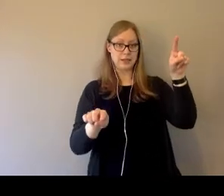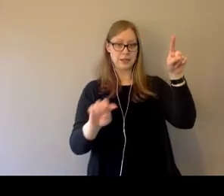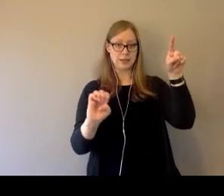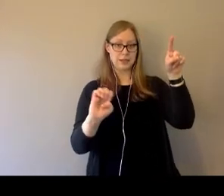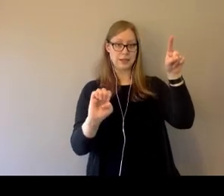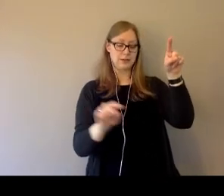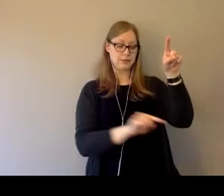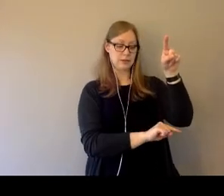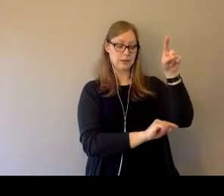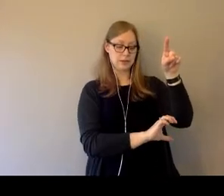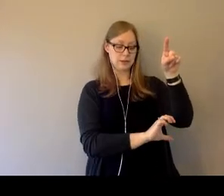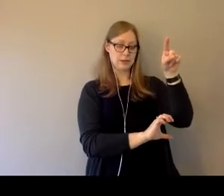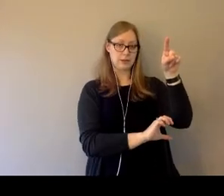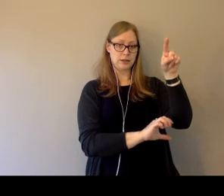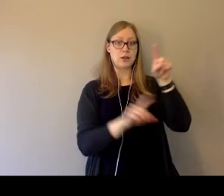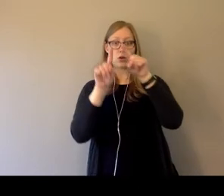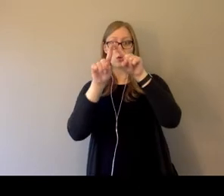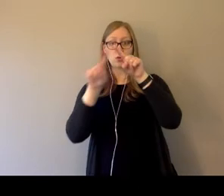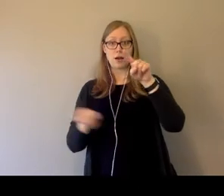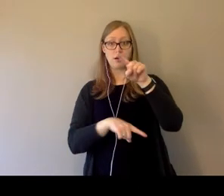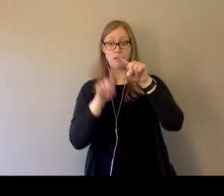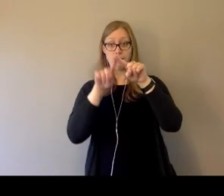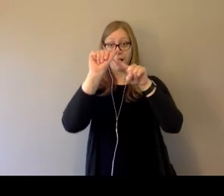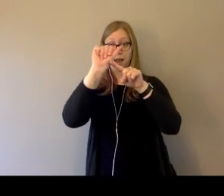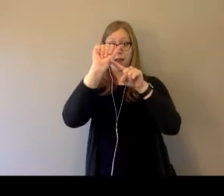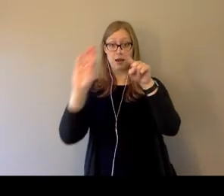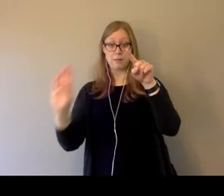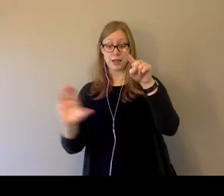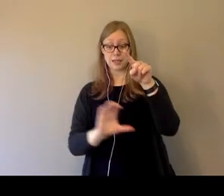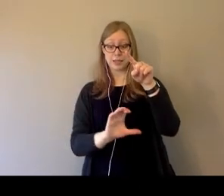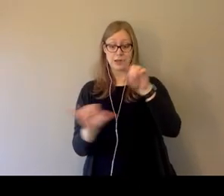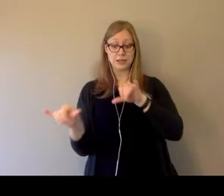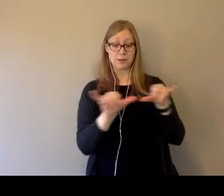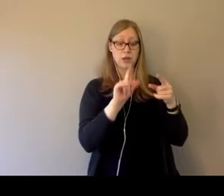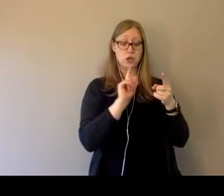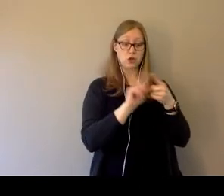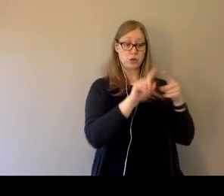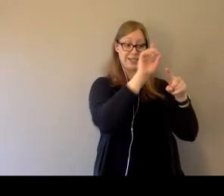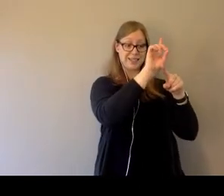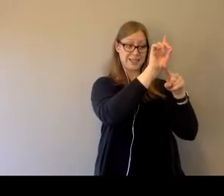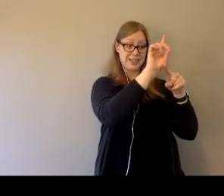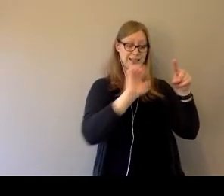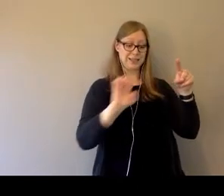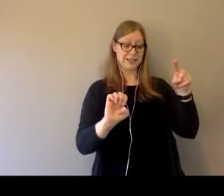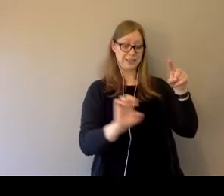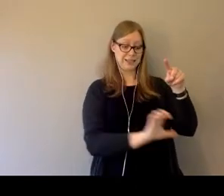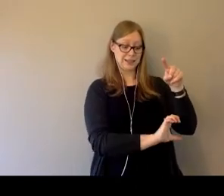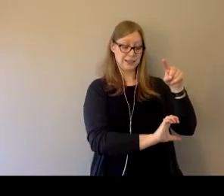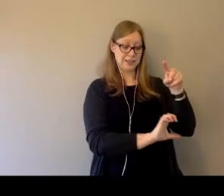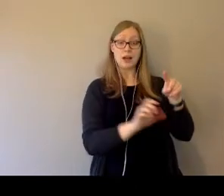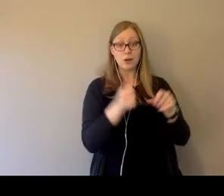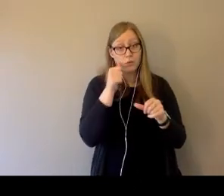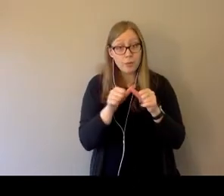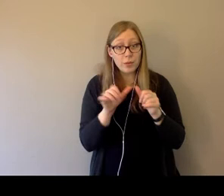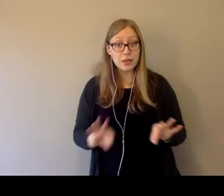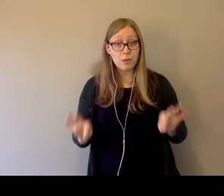similar to triangle DEC. And remember, it's important the way you name them